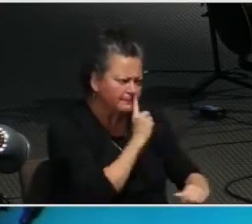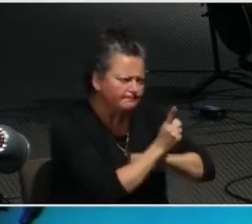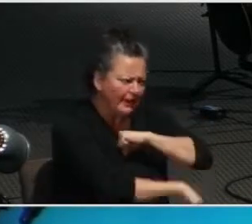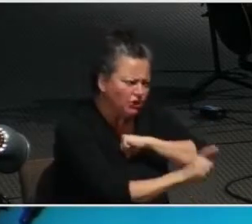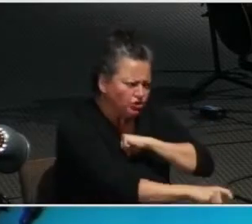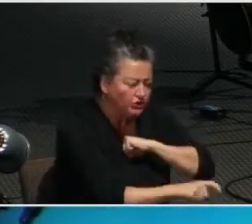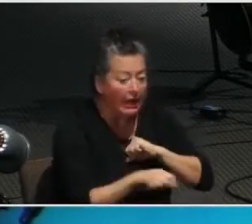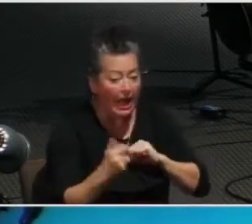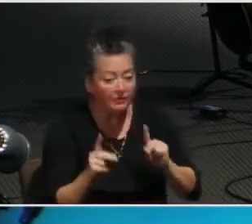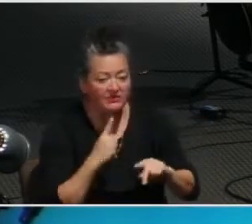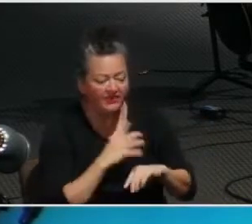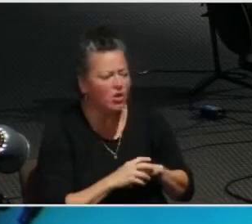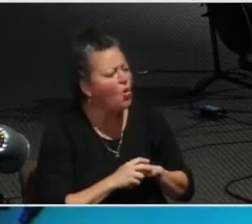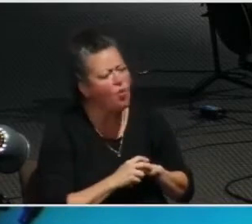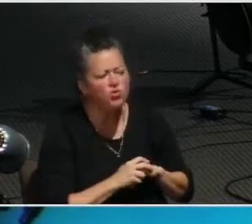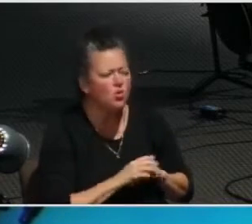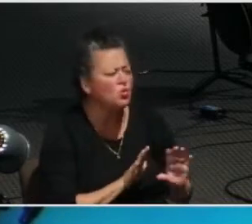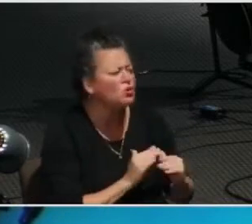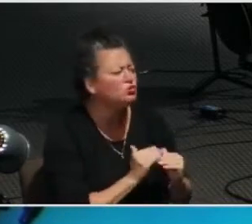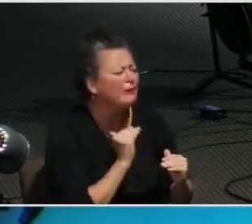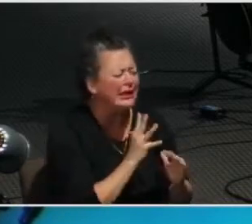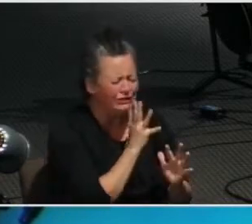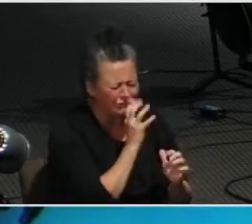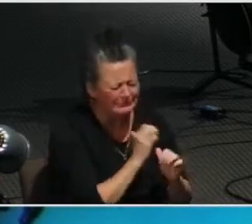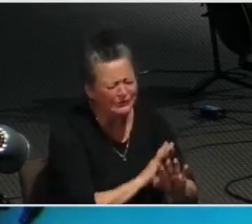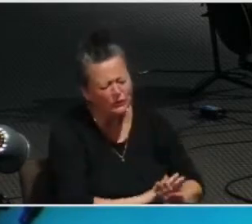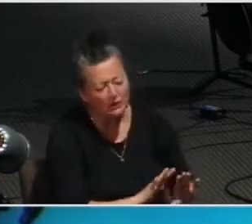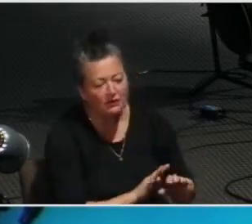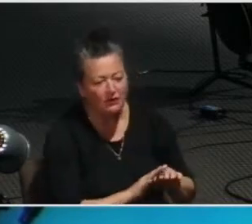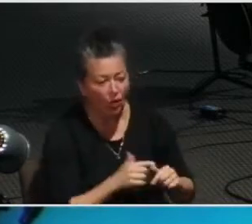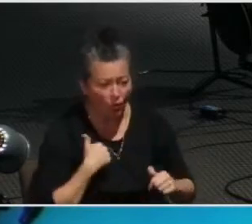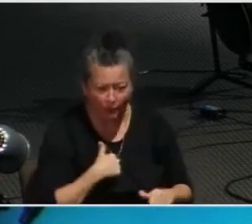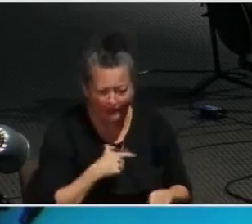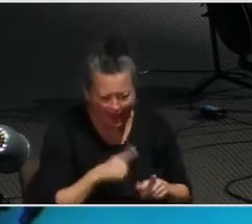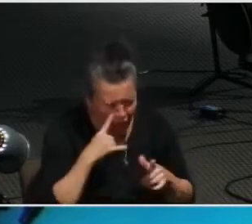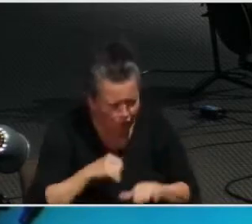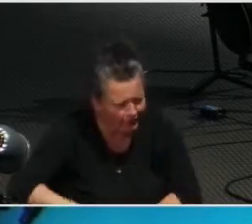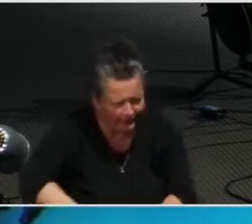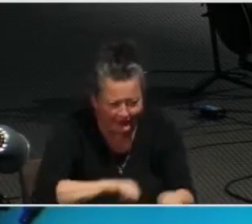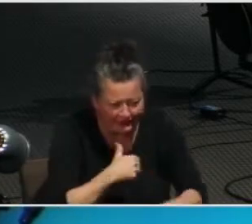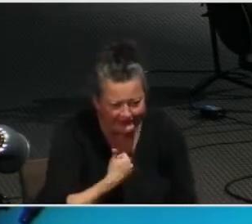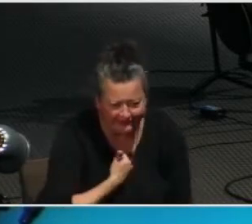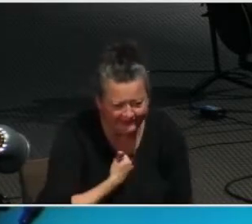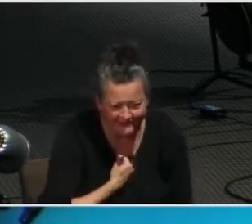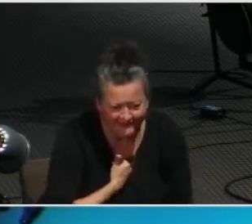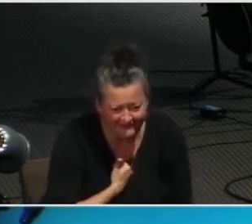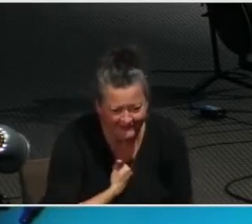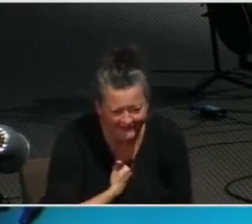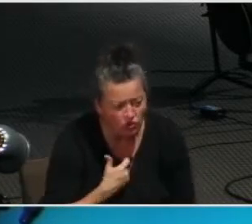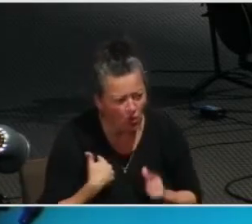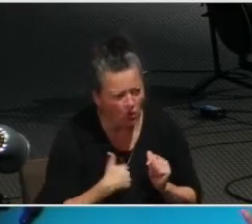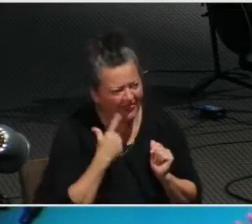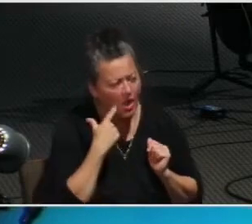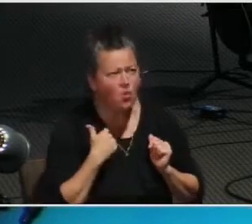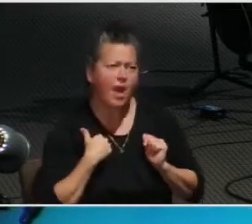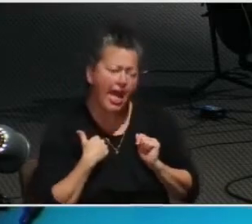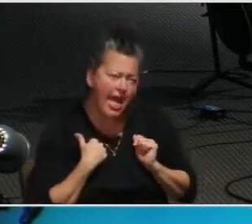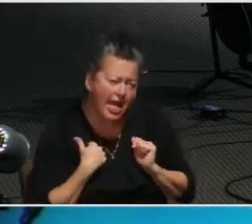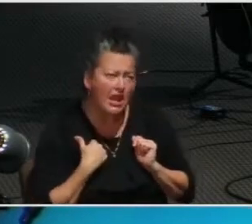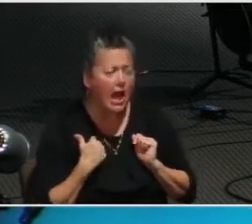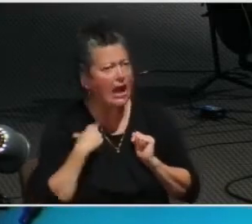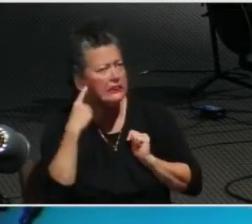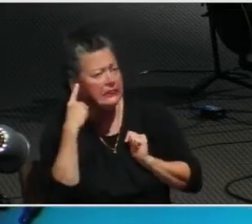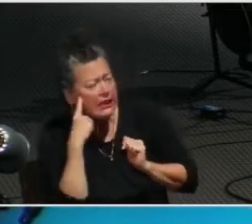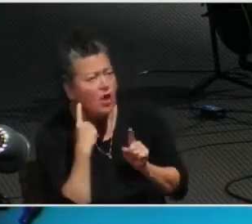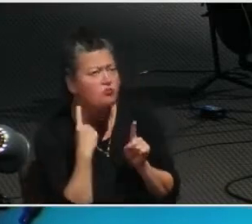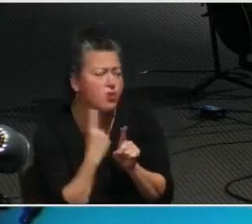much. And we might project our uncertainty about justice onto God and think, you know, we can't agree on justice, so